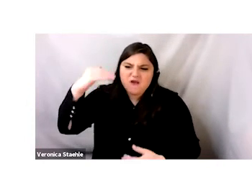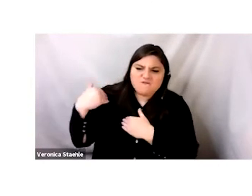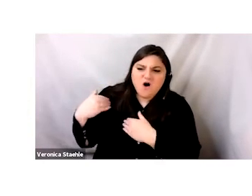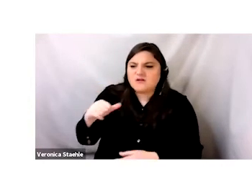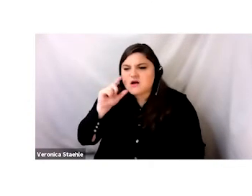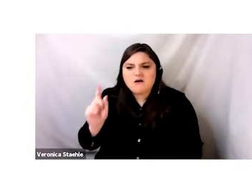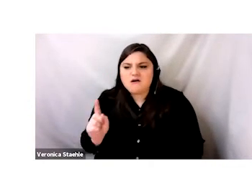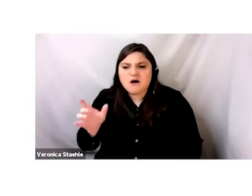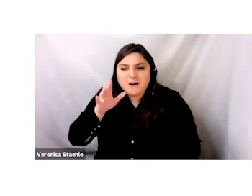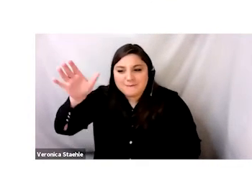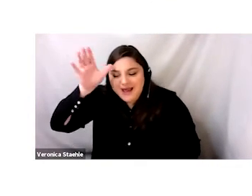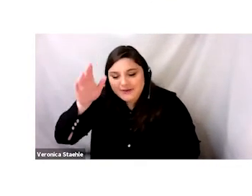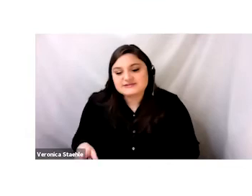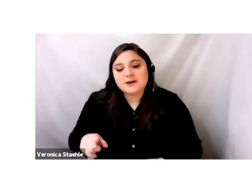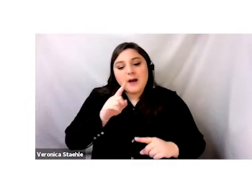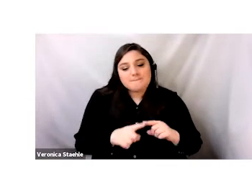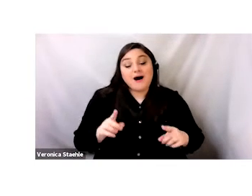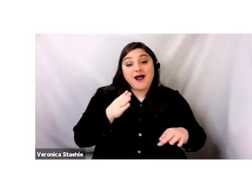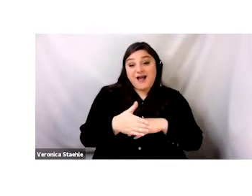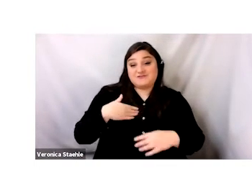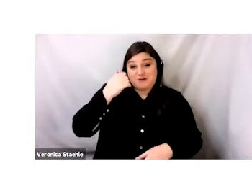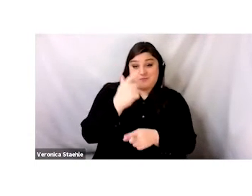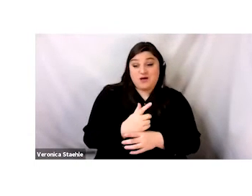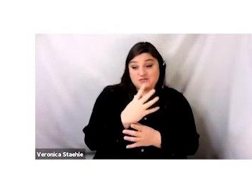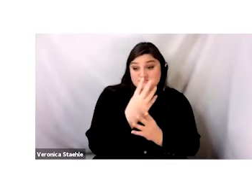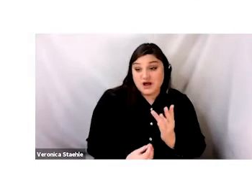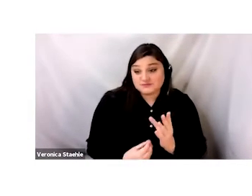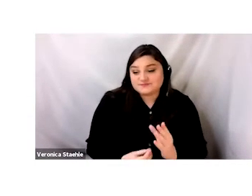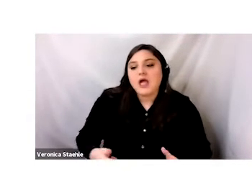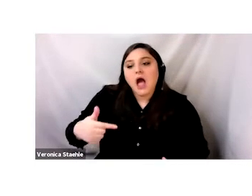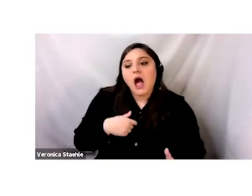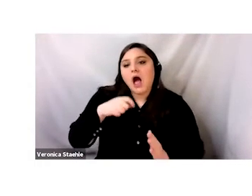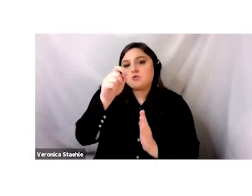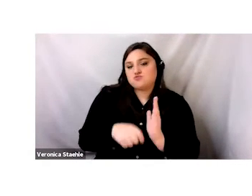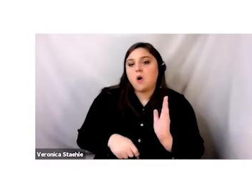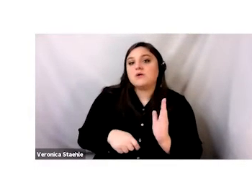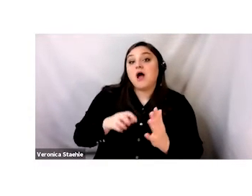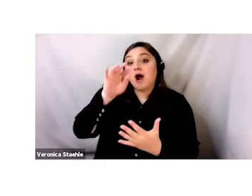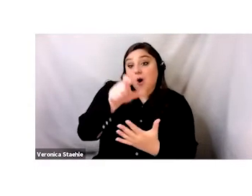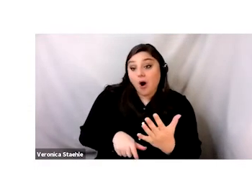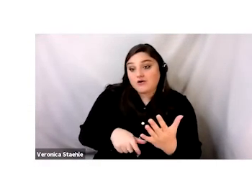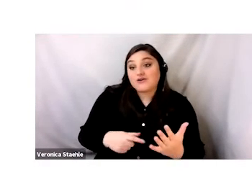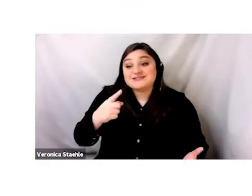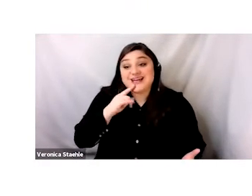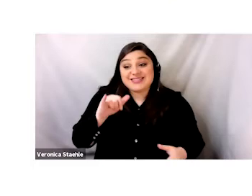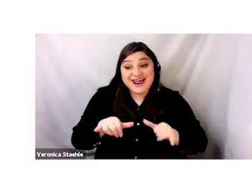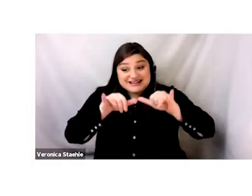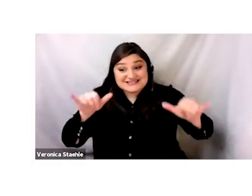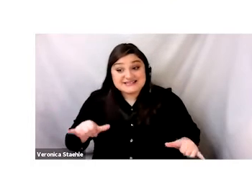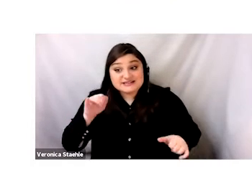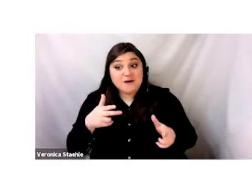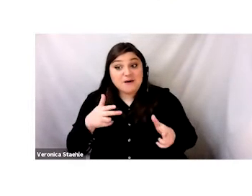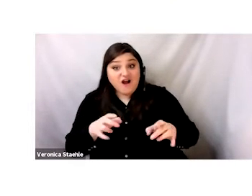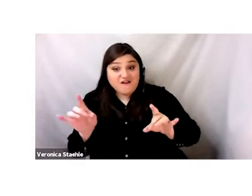brother passed, I wrote a very short Medium article that said, systems of gun violence is by design. Because I also asked